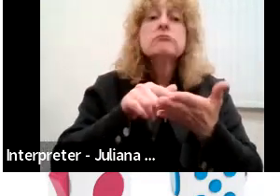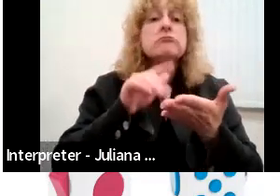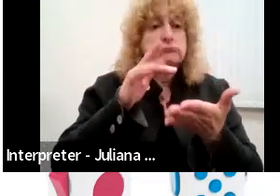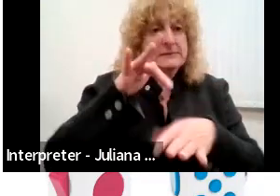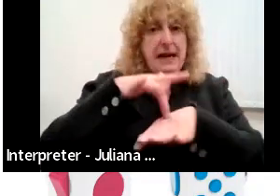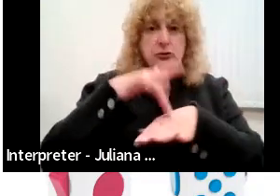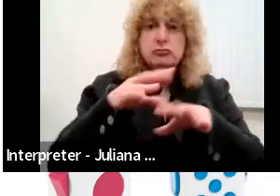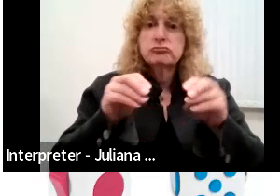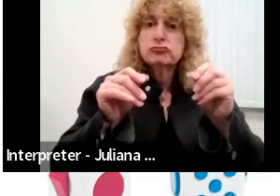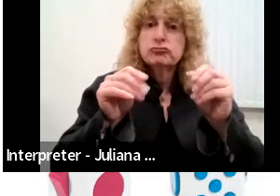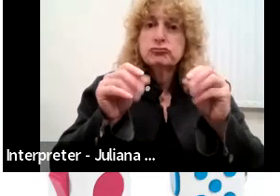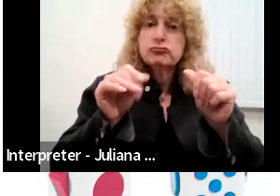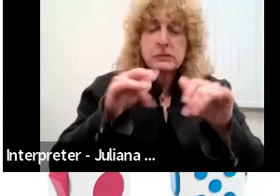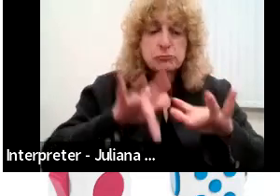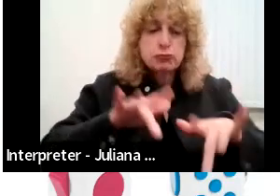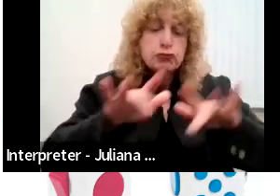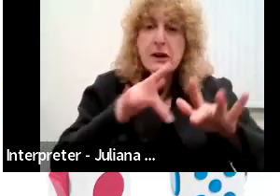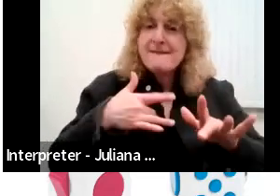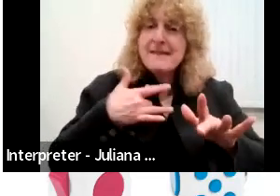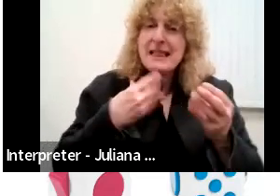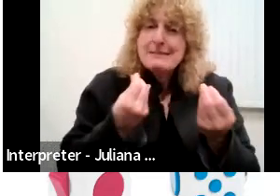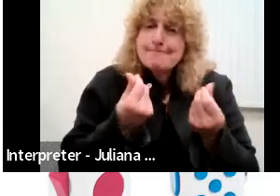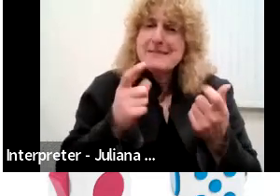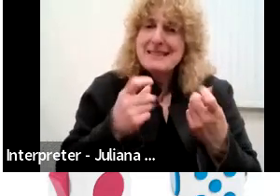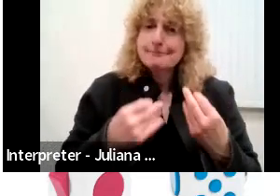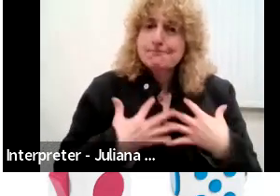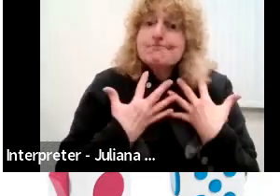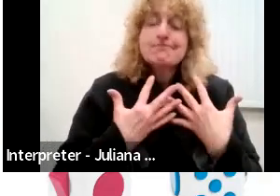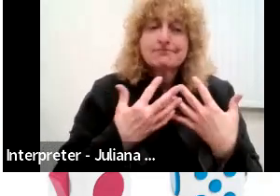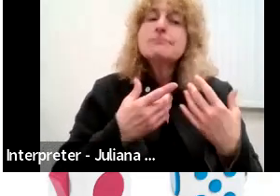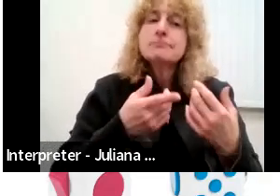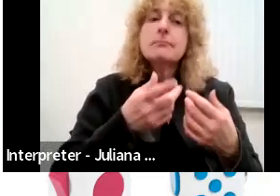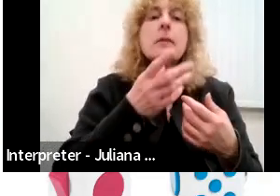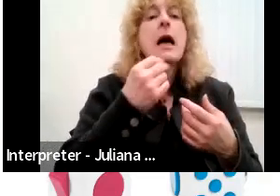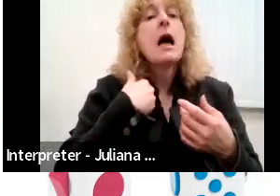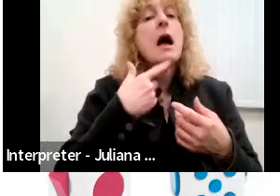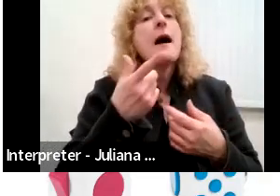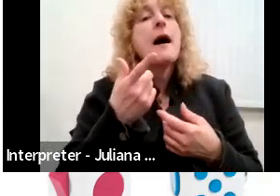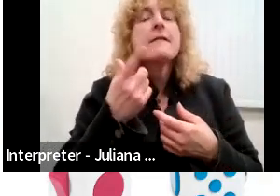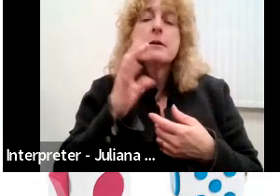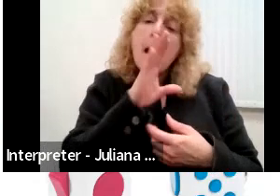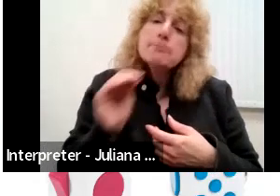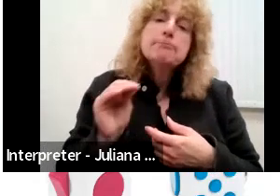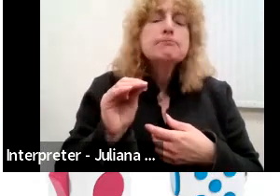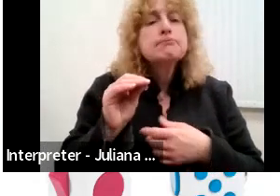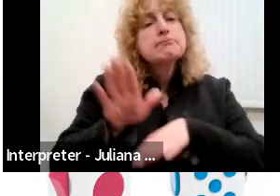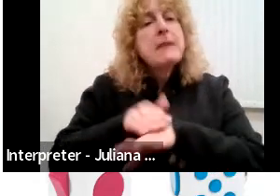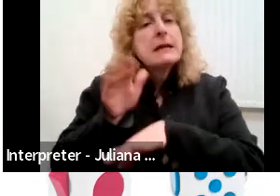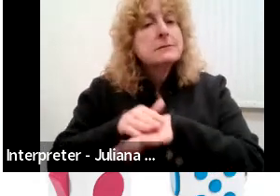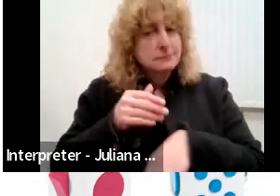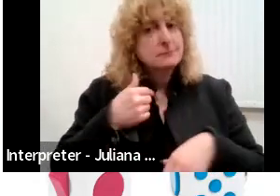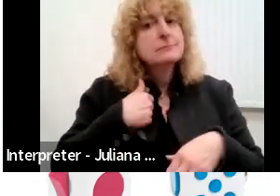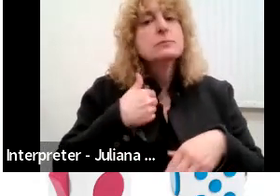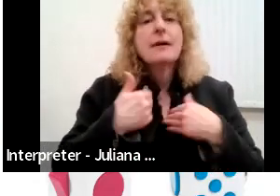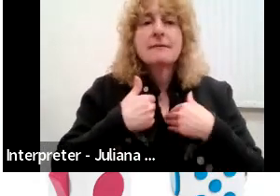that for their need for touch as well. We have companion pets in our inventory.